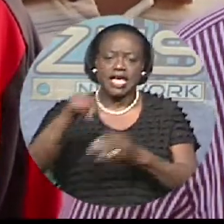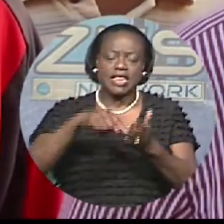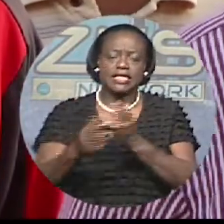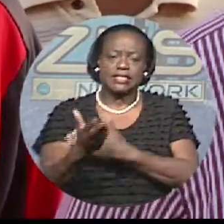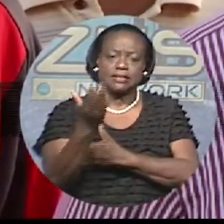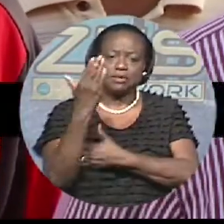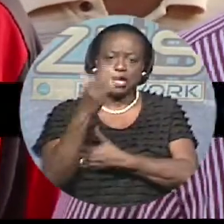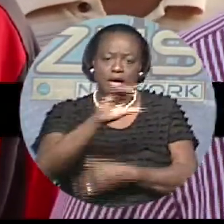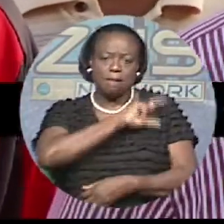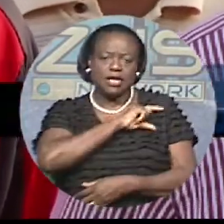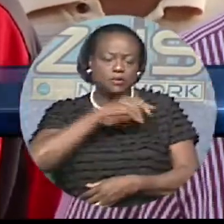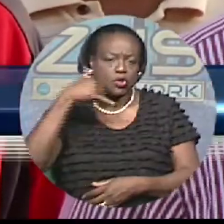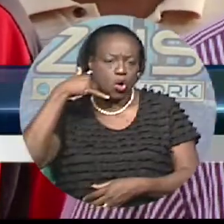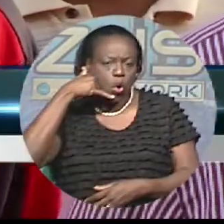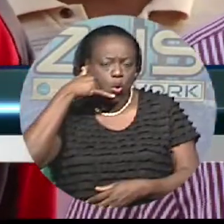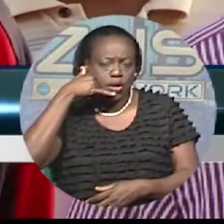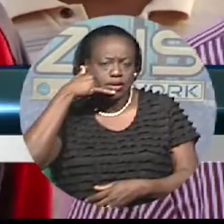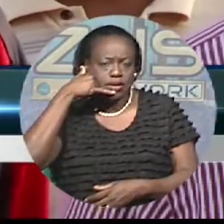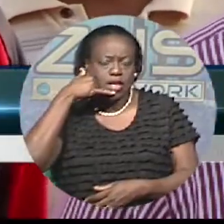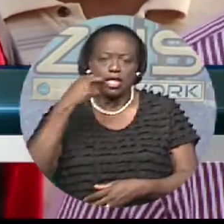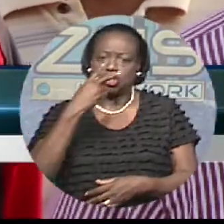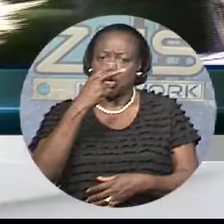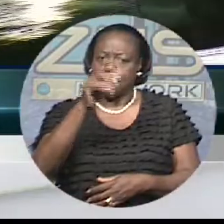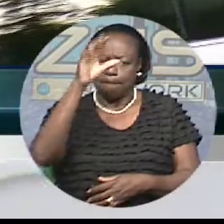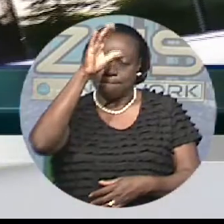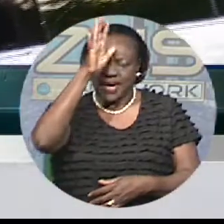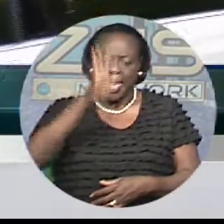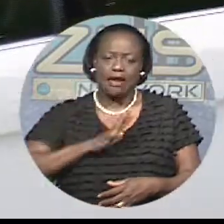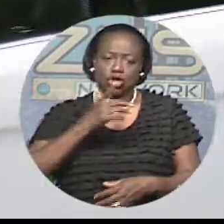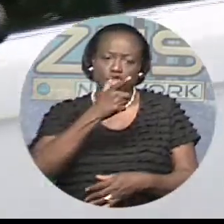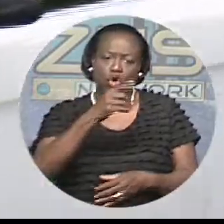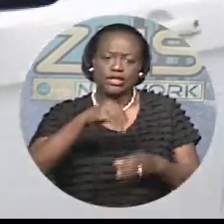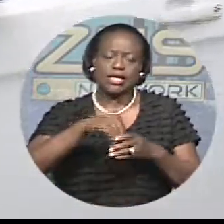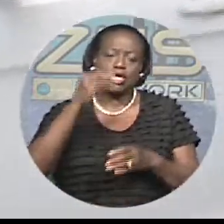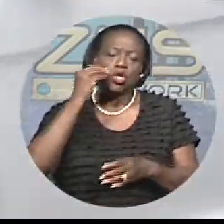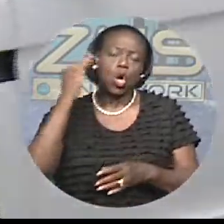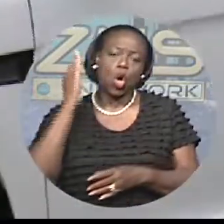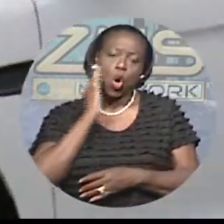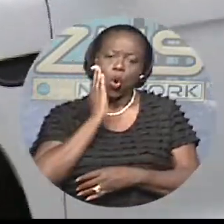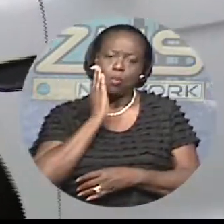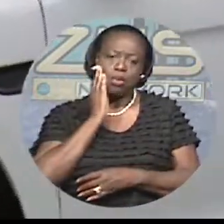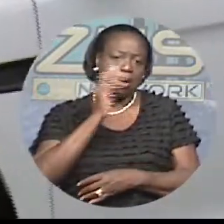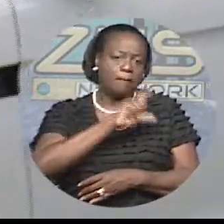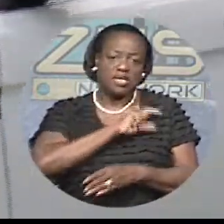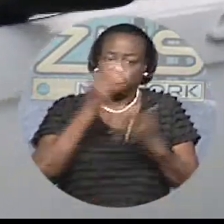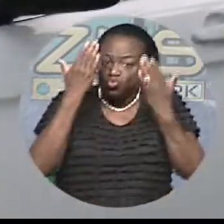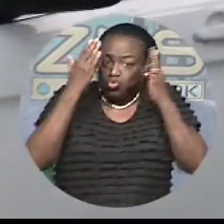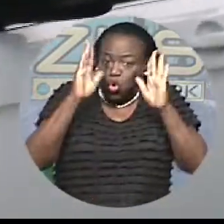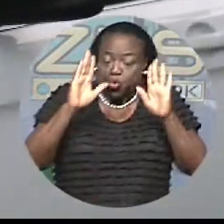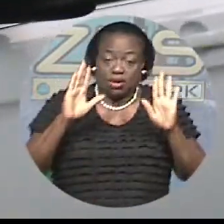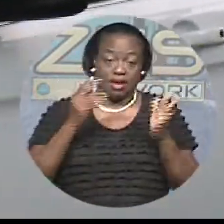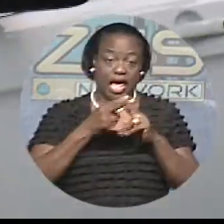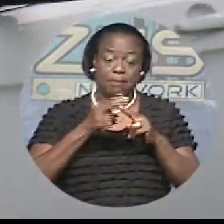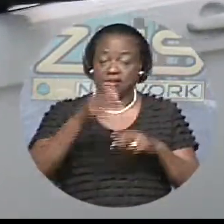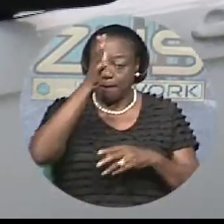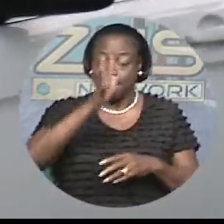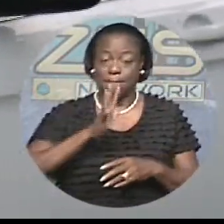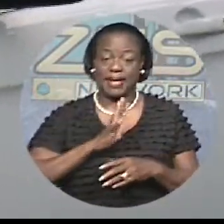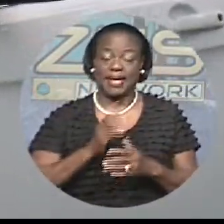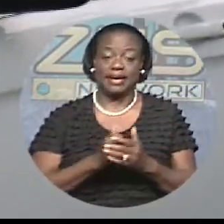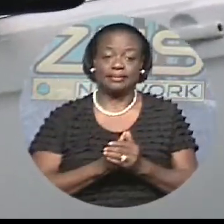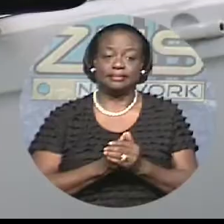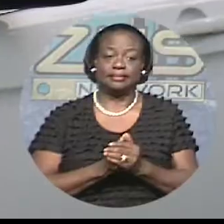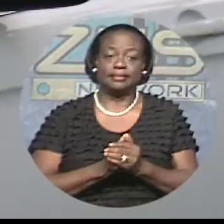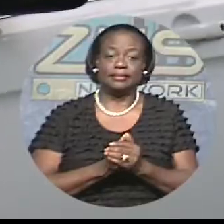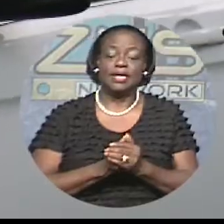Street where there was a report of a man shot in a home. Police were unable to confirm the identity of the deceased. However, our news team